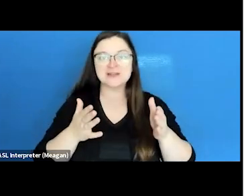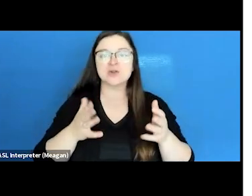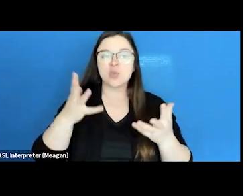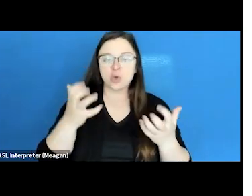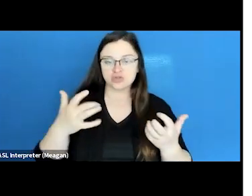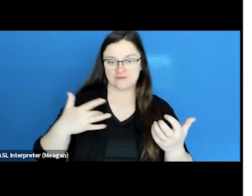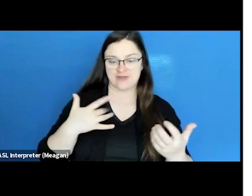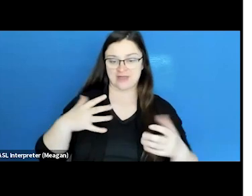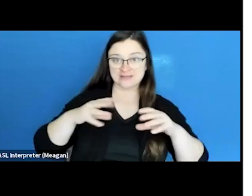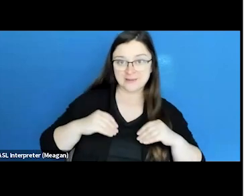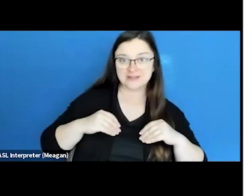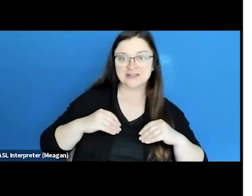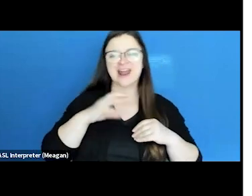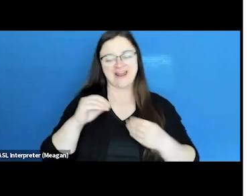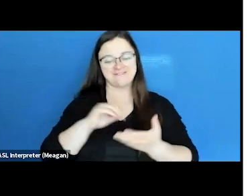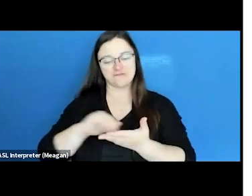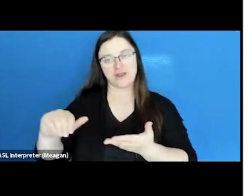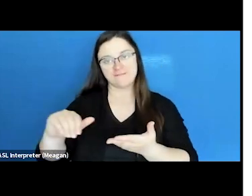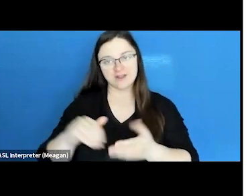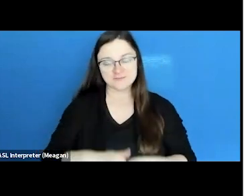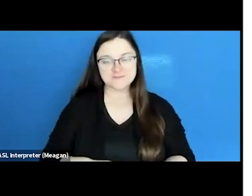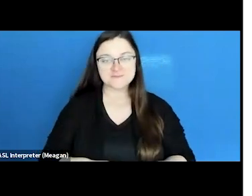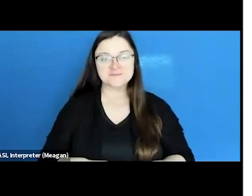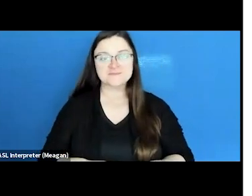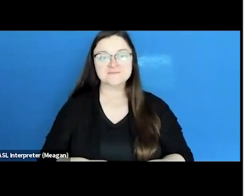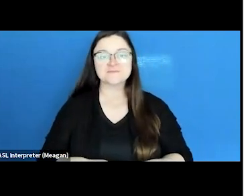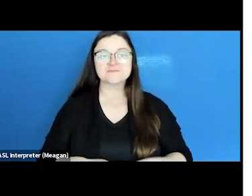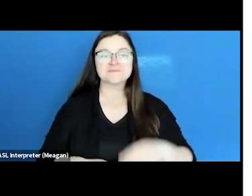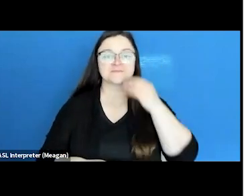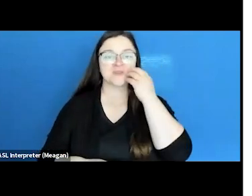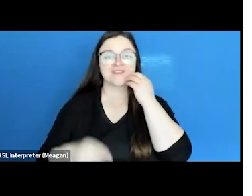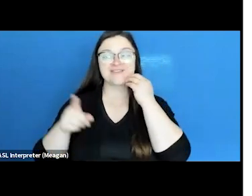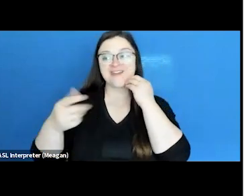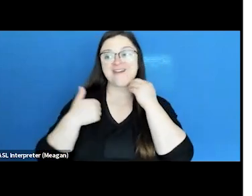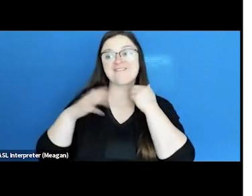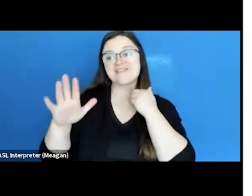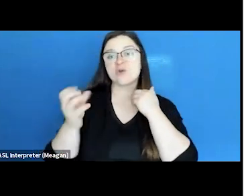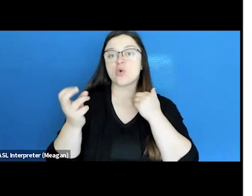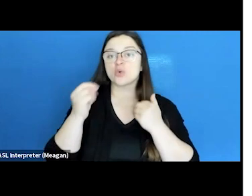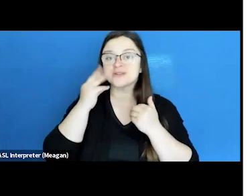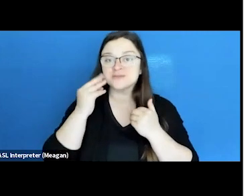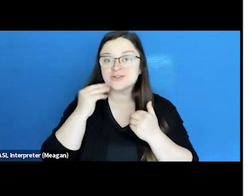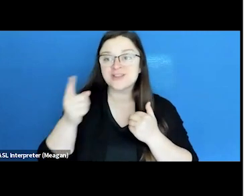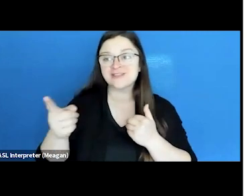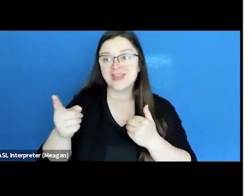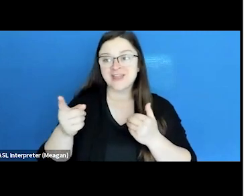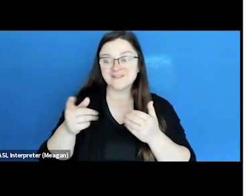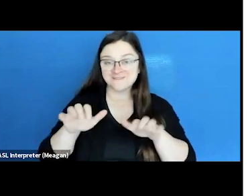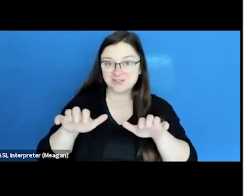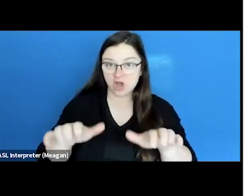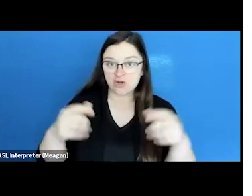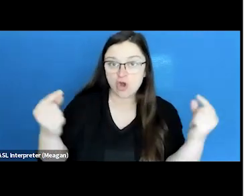accepted and forgiven. They come with a set of experiences where they've done harm, where they've been